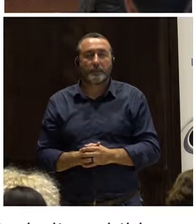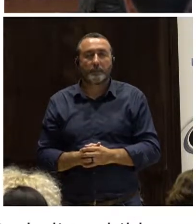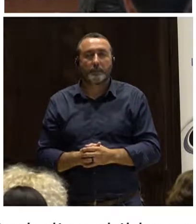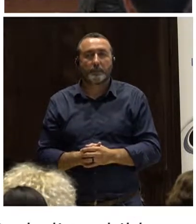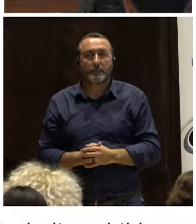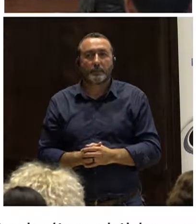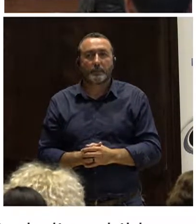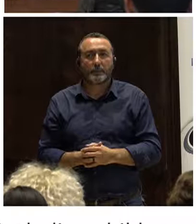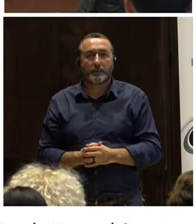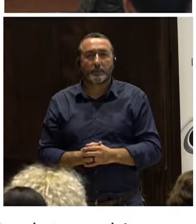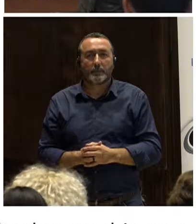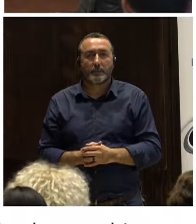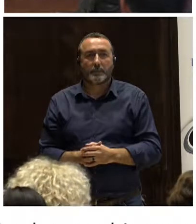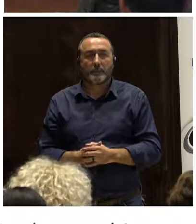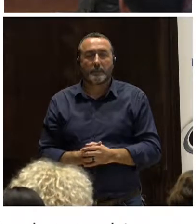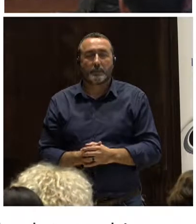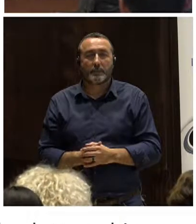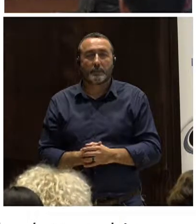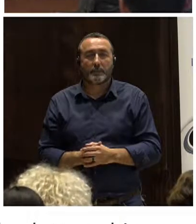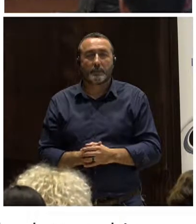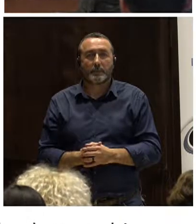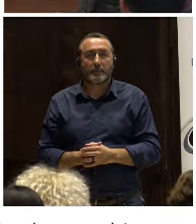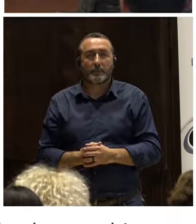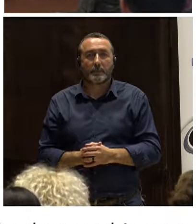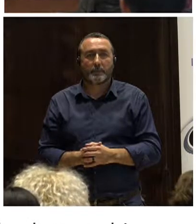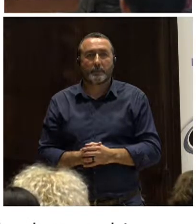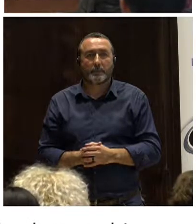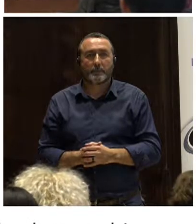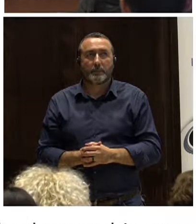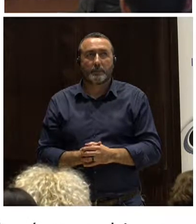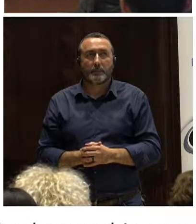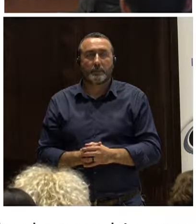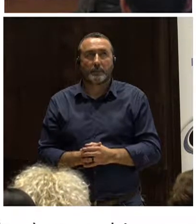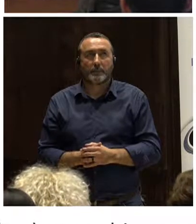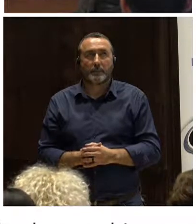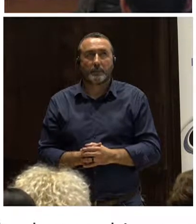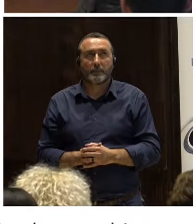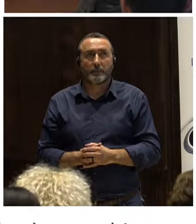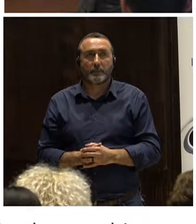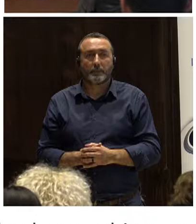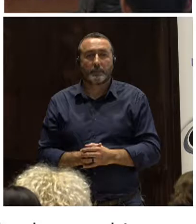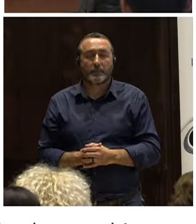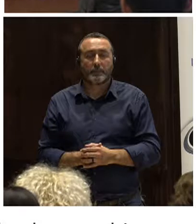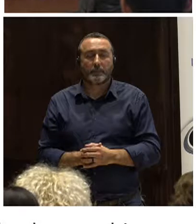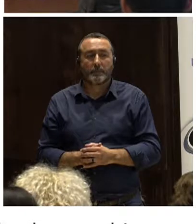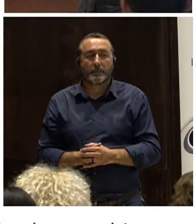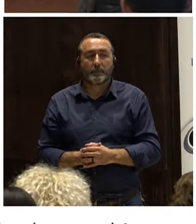When children are not able to move freely, to be mobilized freely, the